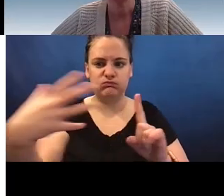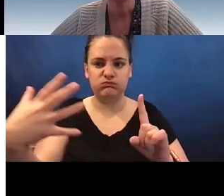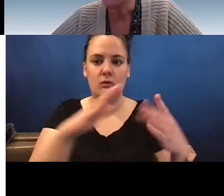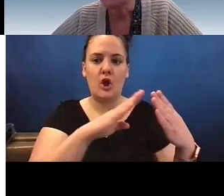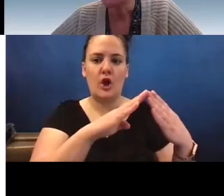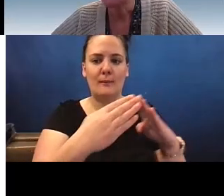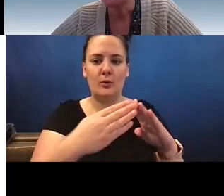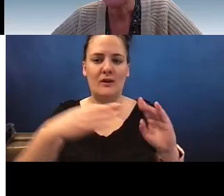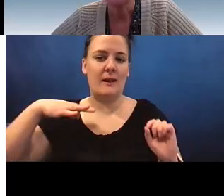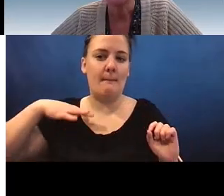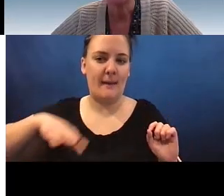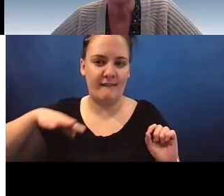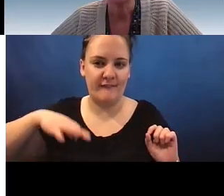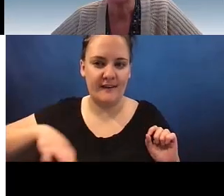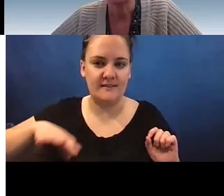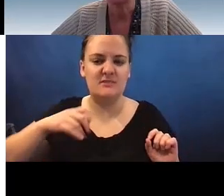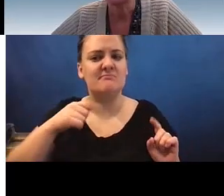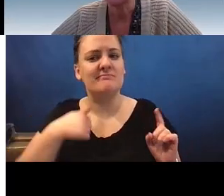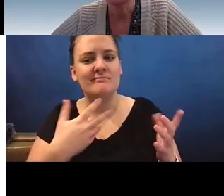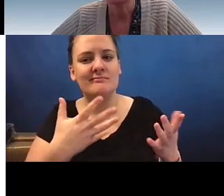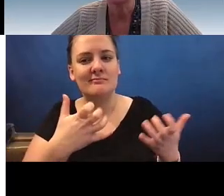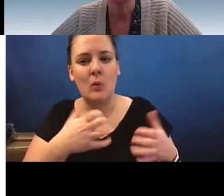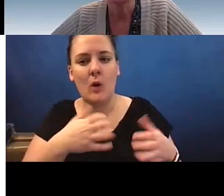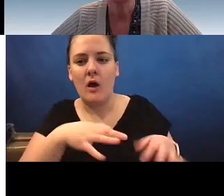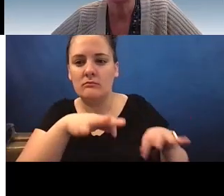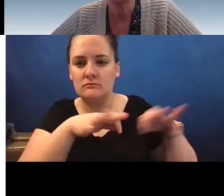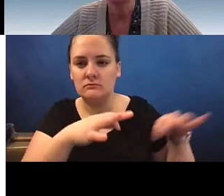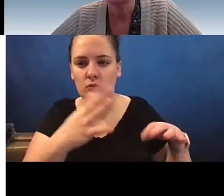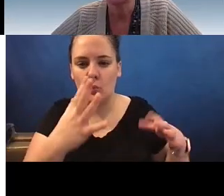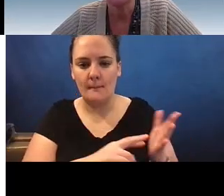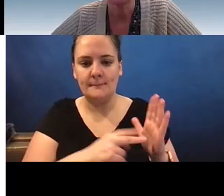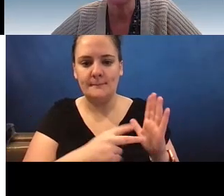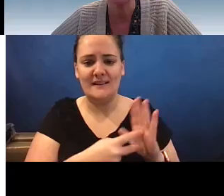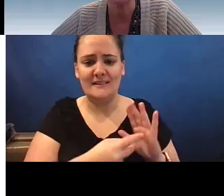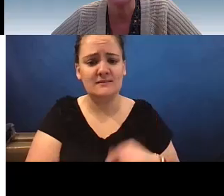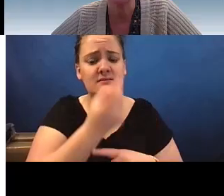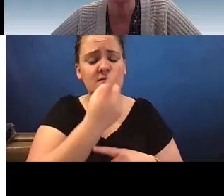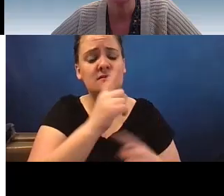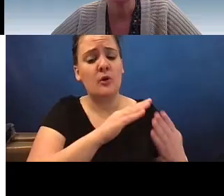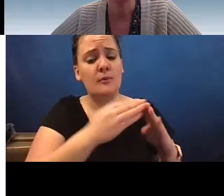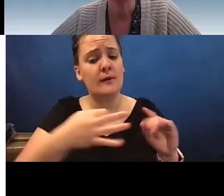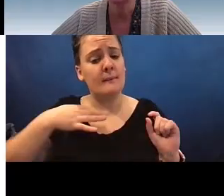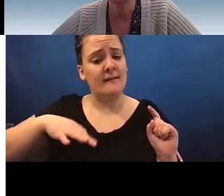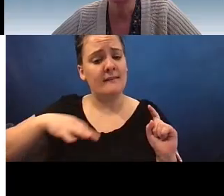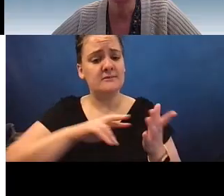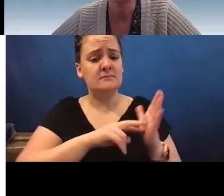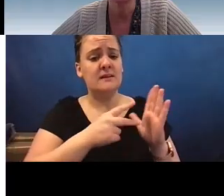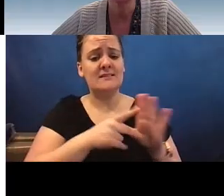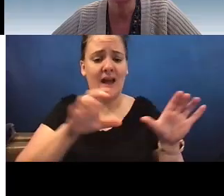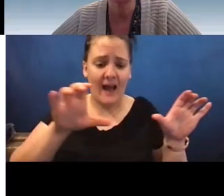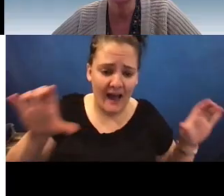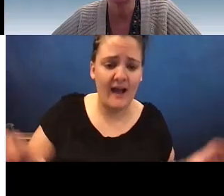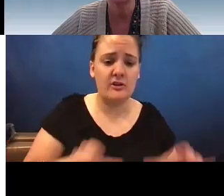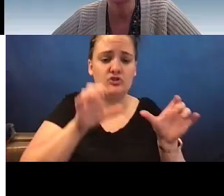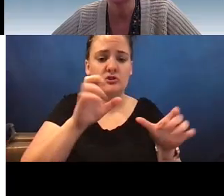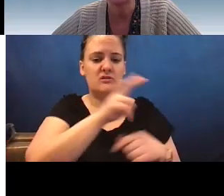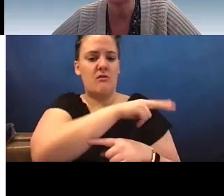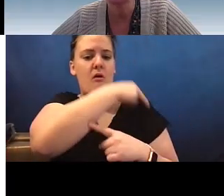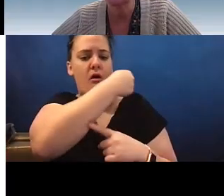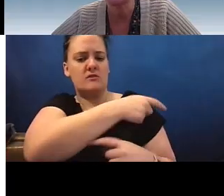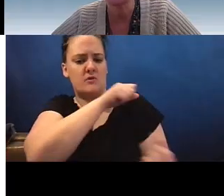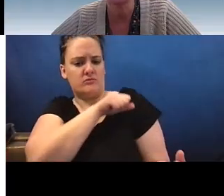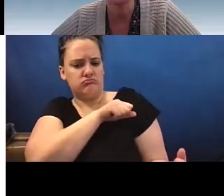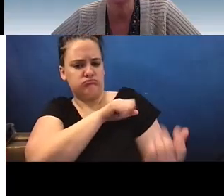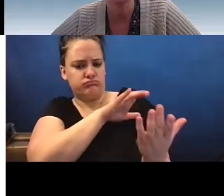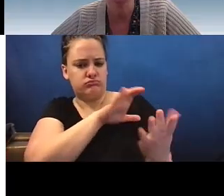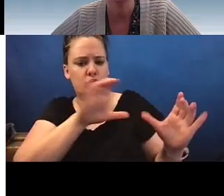refers to actions that hospitals take addressing community needs that allow them to qualify for tax-exempt status. And then it also refers to the dollar amount or